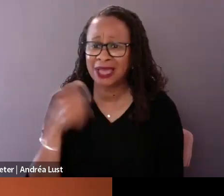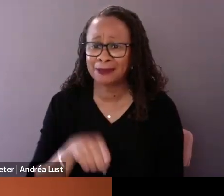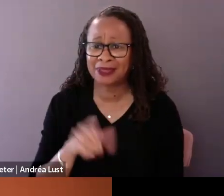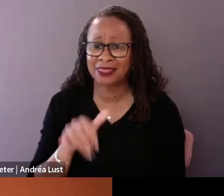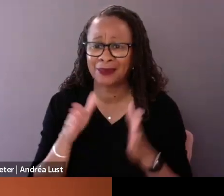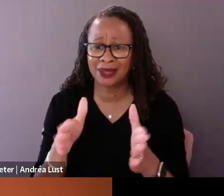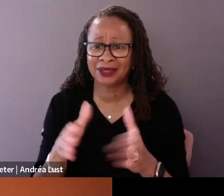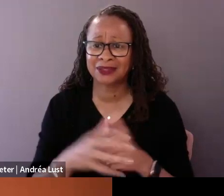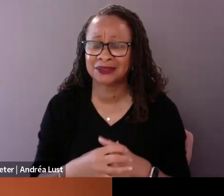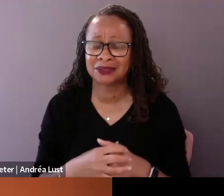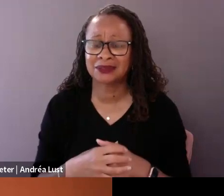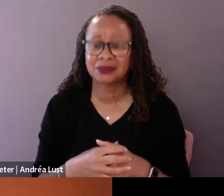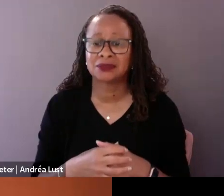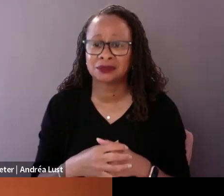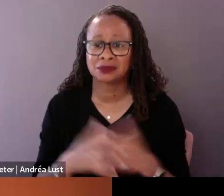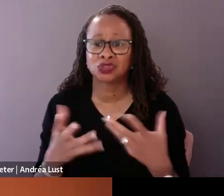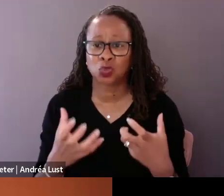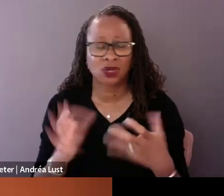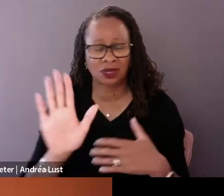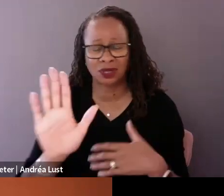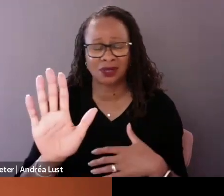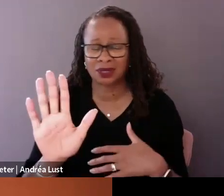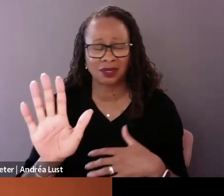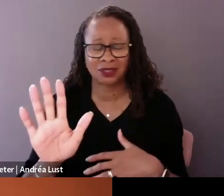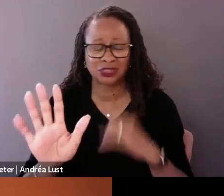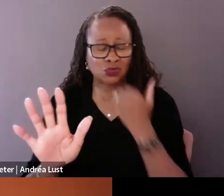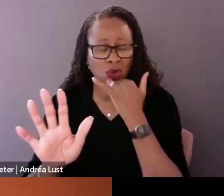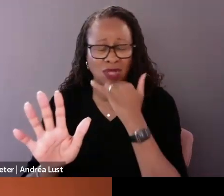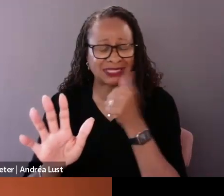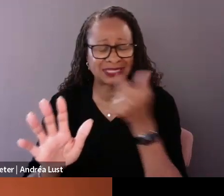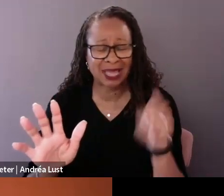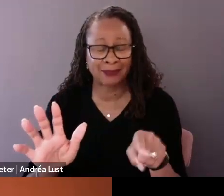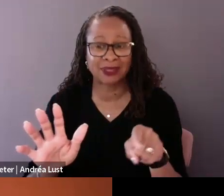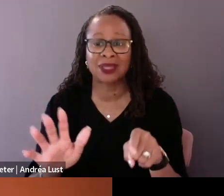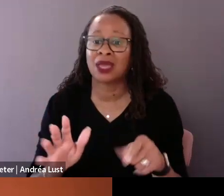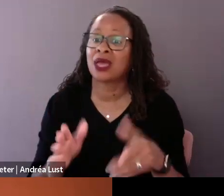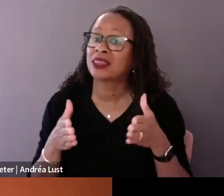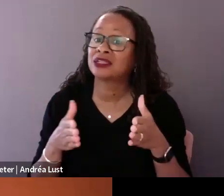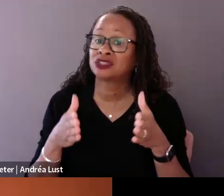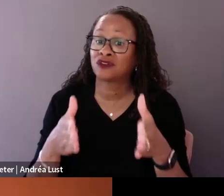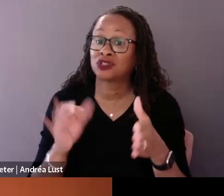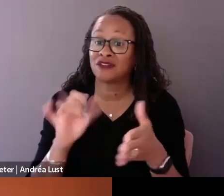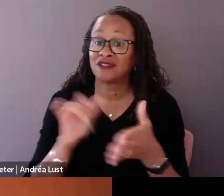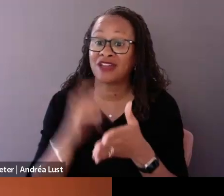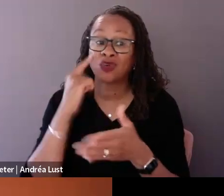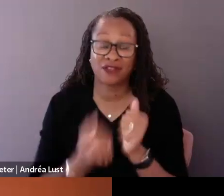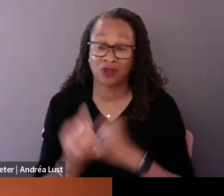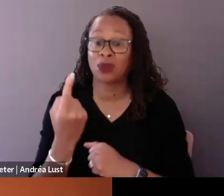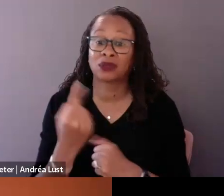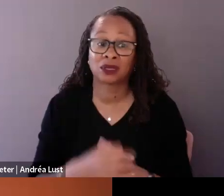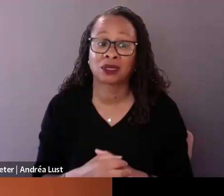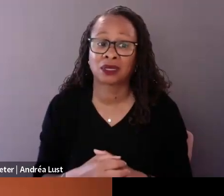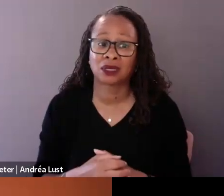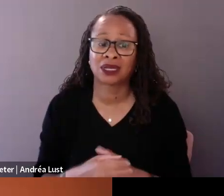her, and she wants to set the record straight. And I think there's a version of that, you know, for everyone